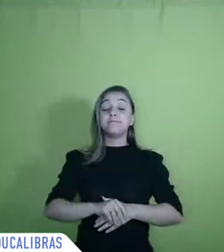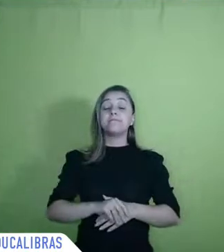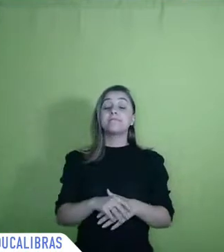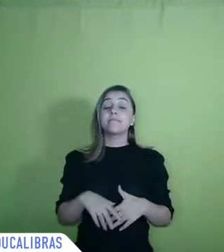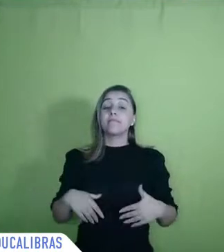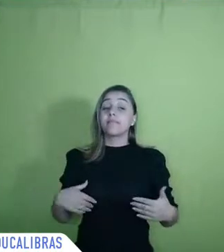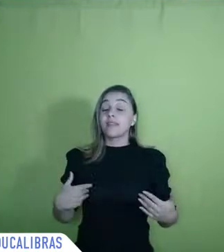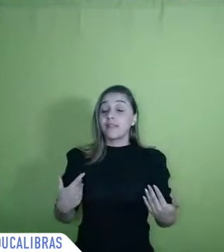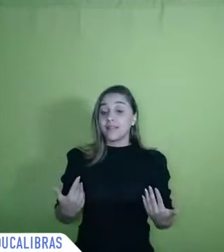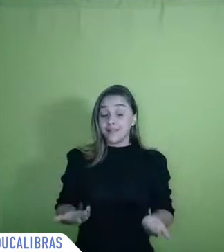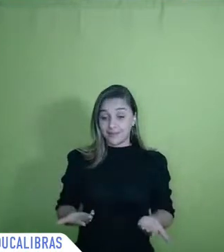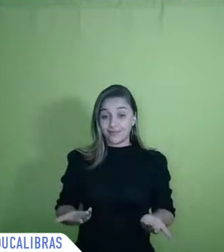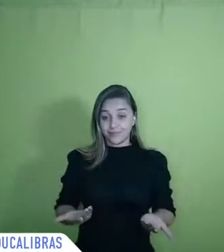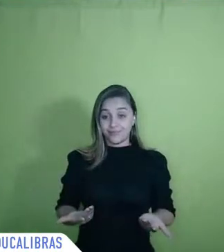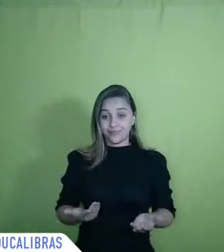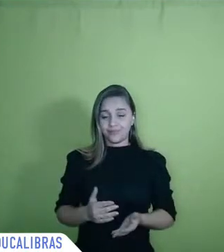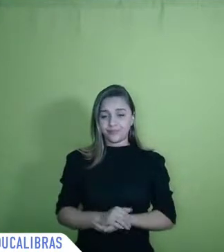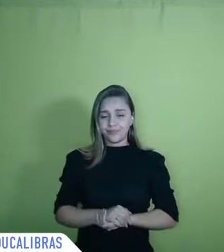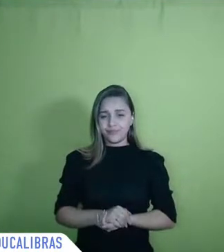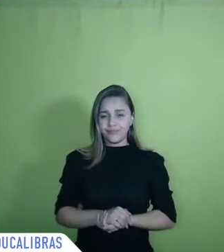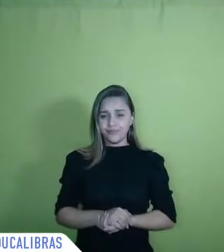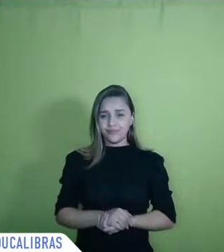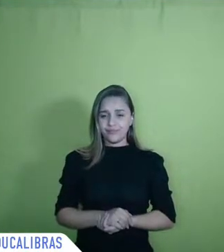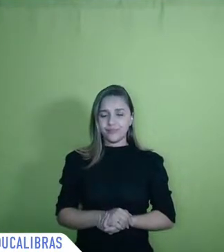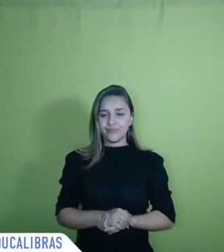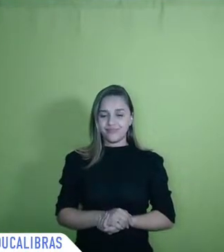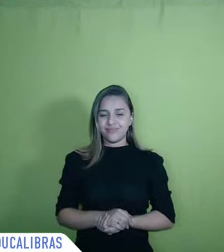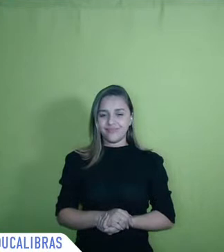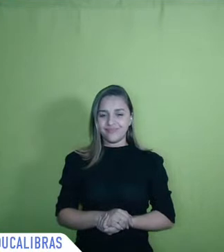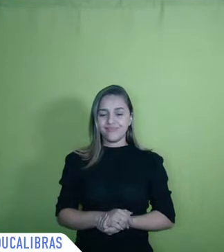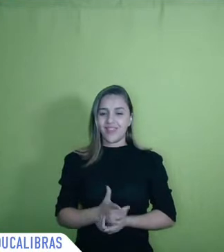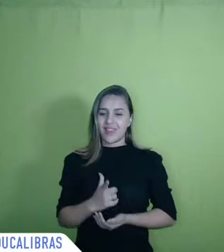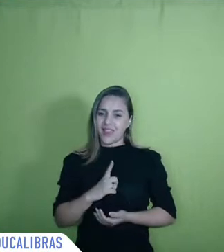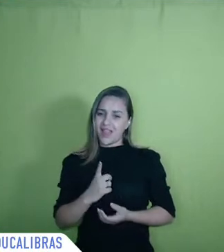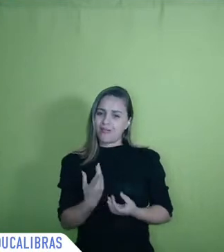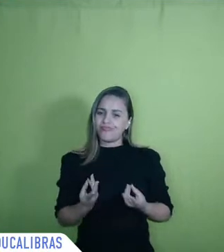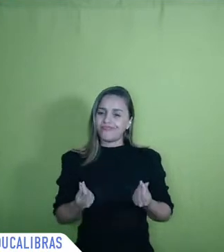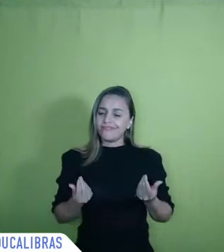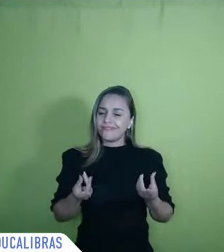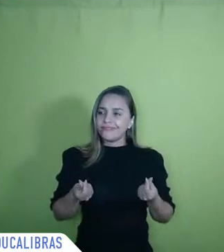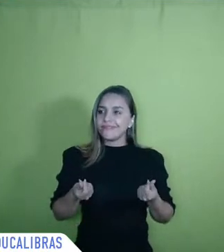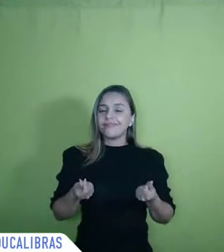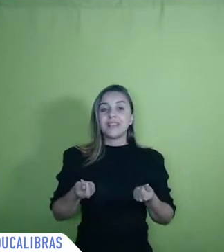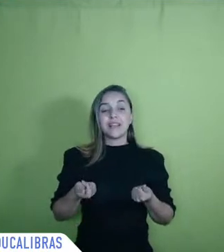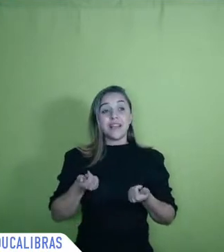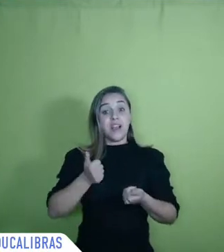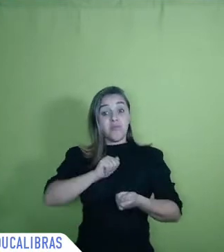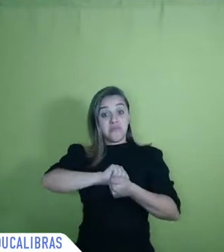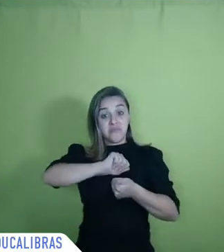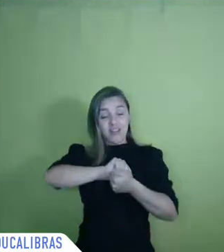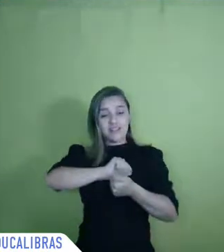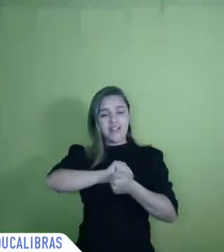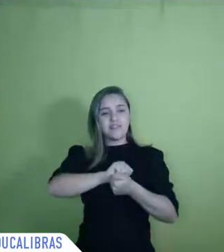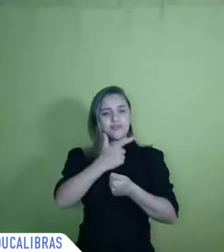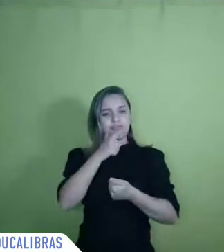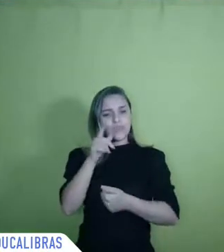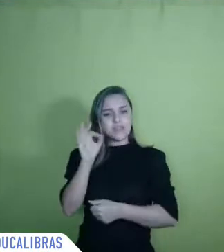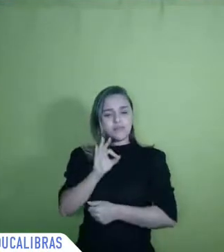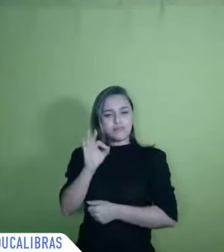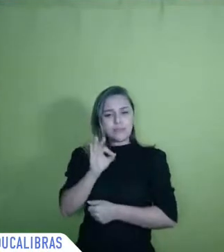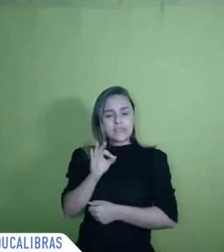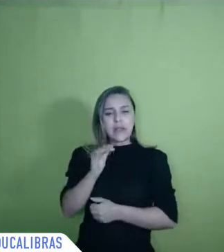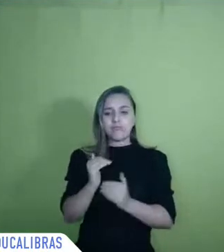the same amount of proportion of women at the top in Brazil than men. There's very different angles